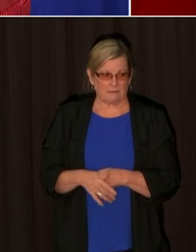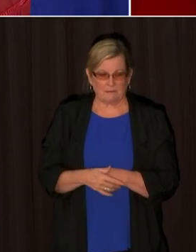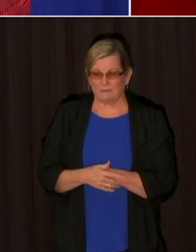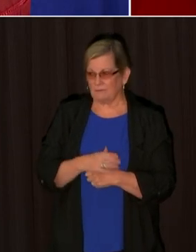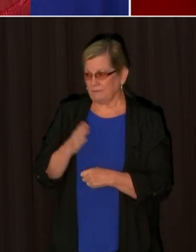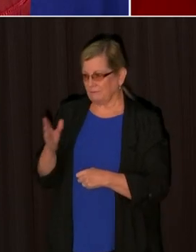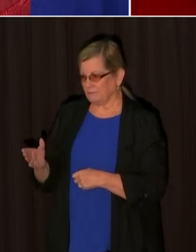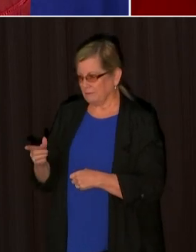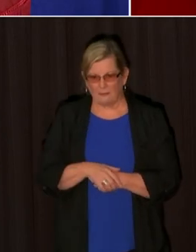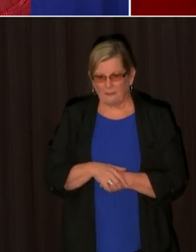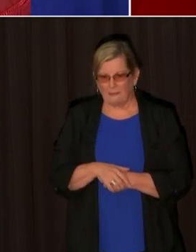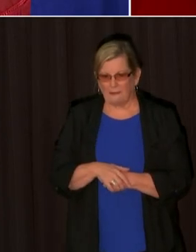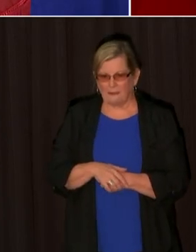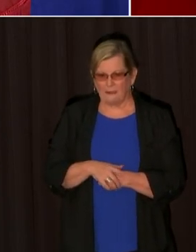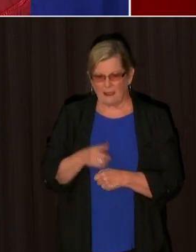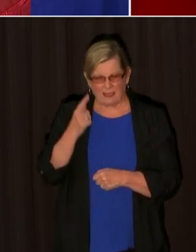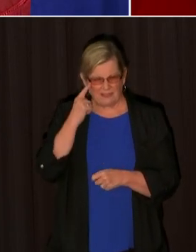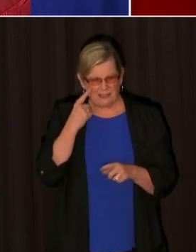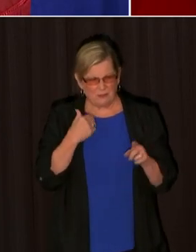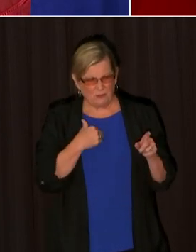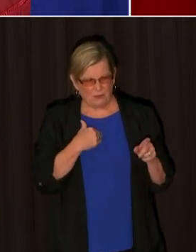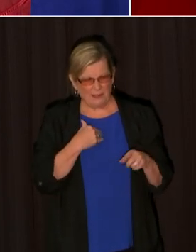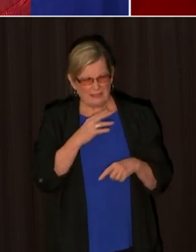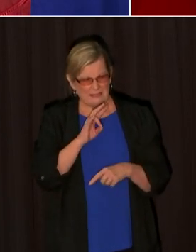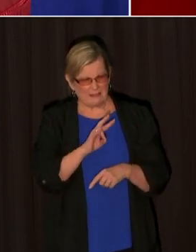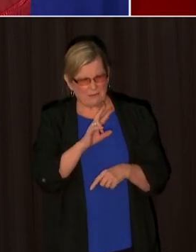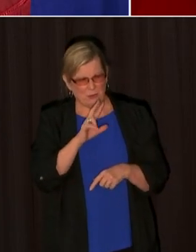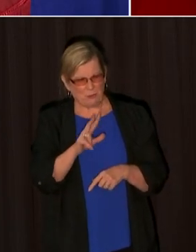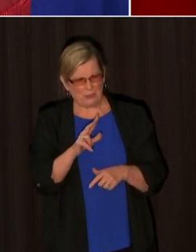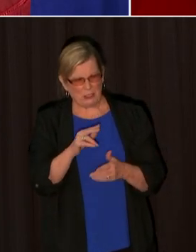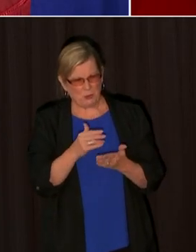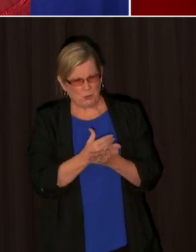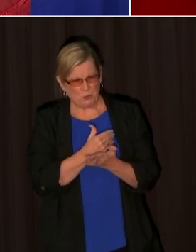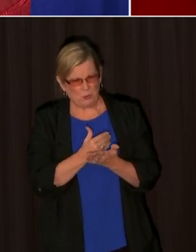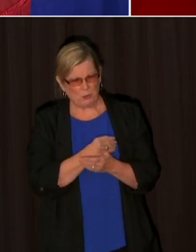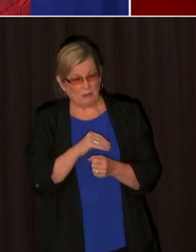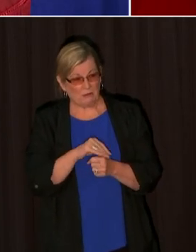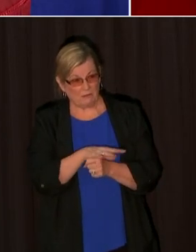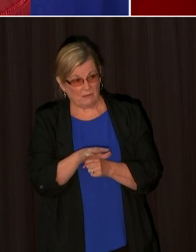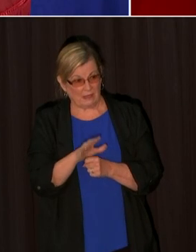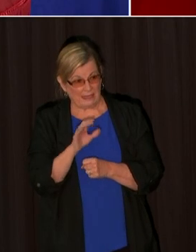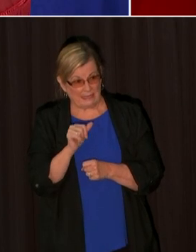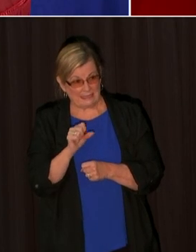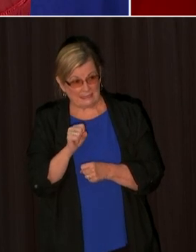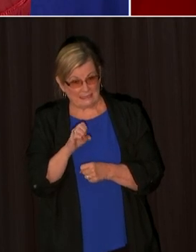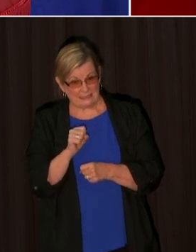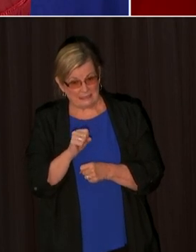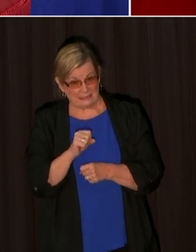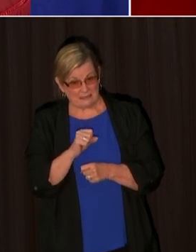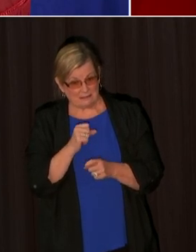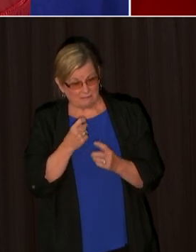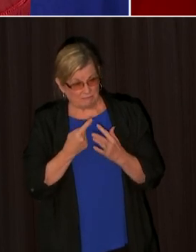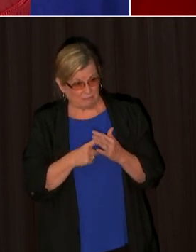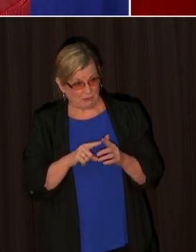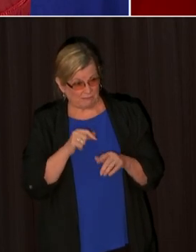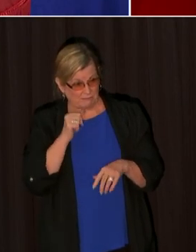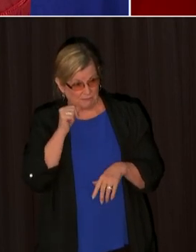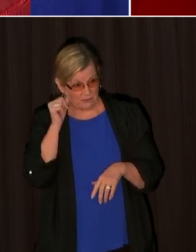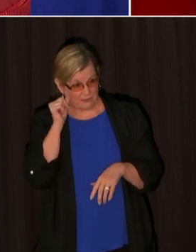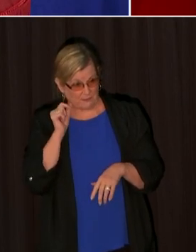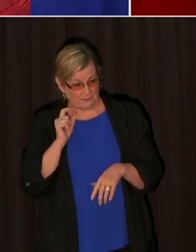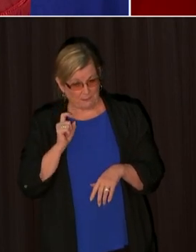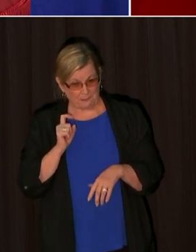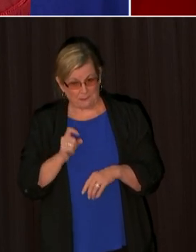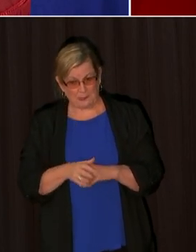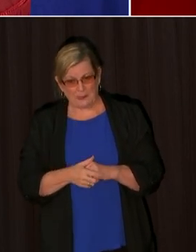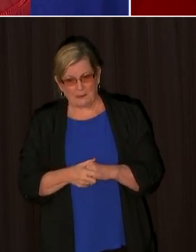Yes? Mayor, 3 new cases over since yesterday, but how do you assess it?